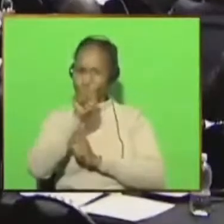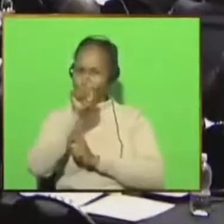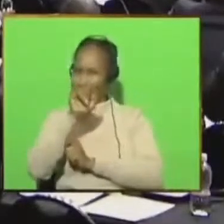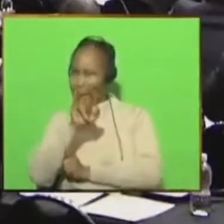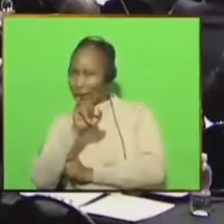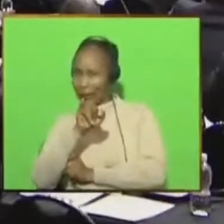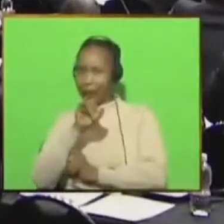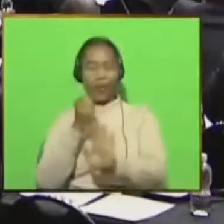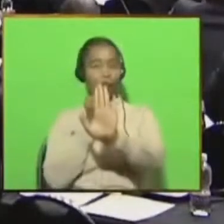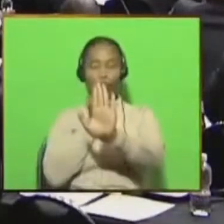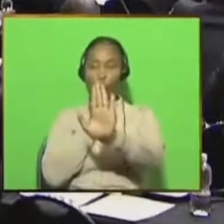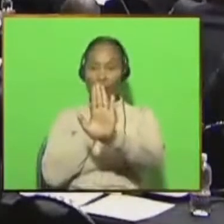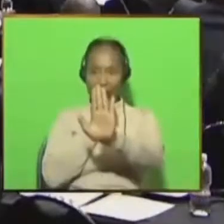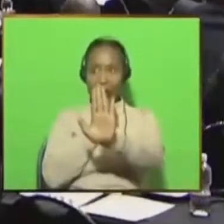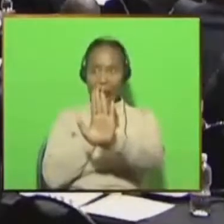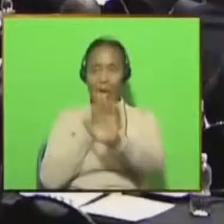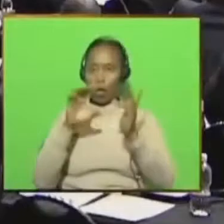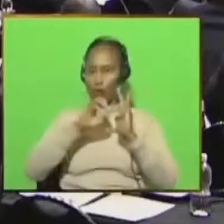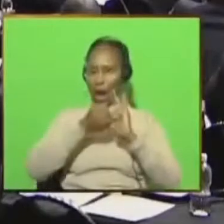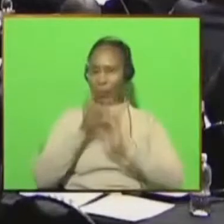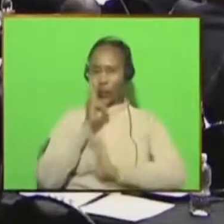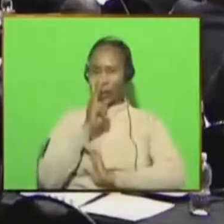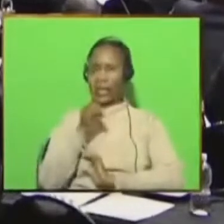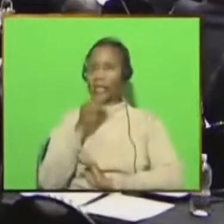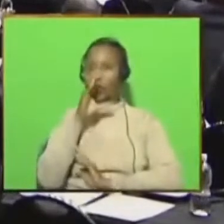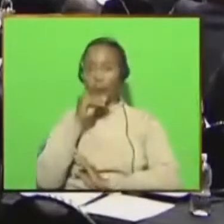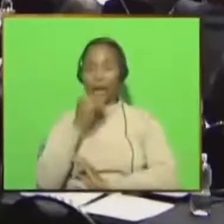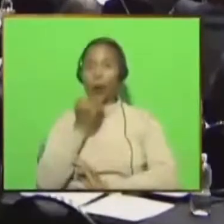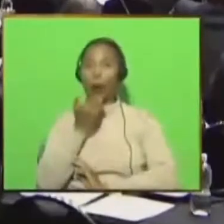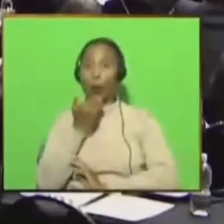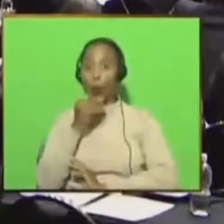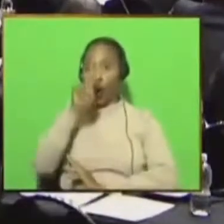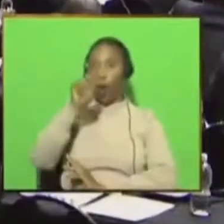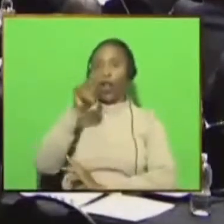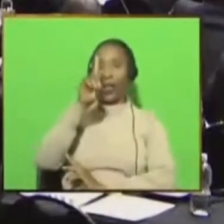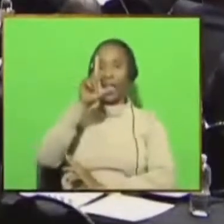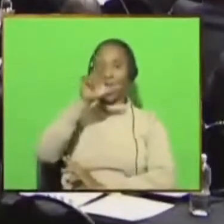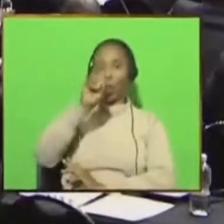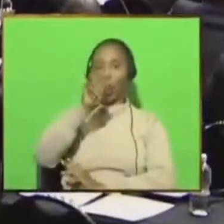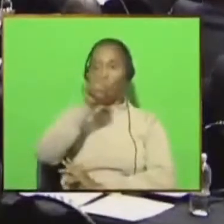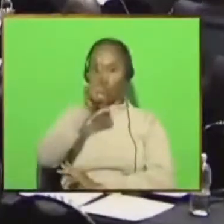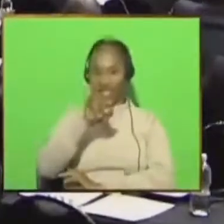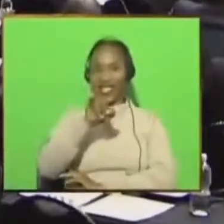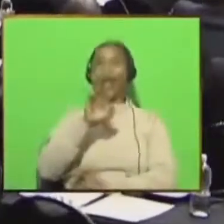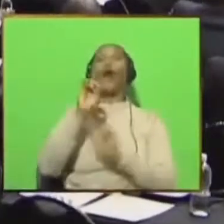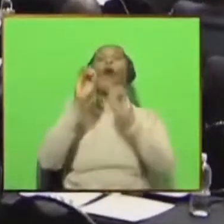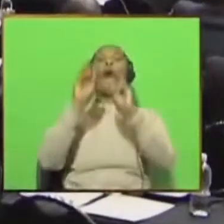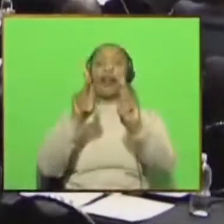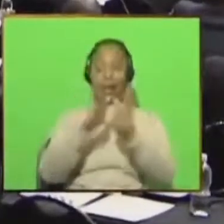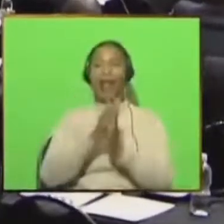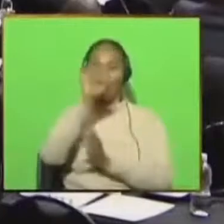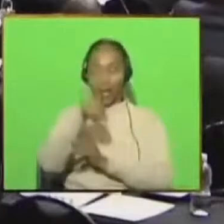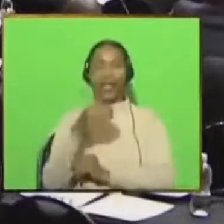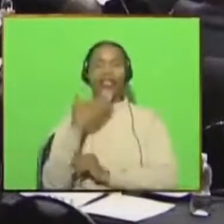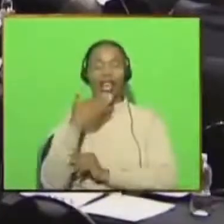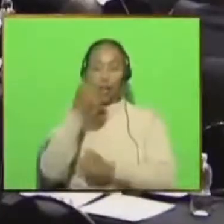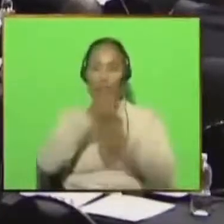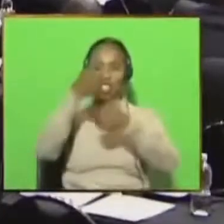I'm sorry, I'm trying to see who is speaking. It's Ndlozi. Oh, yes, okay. Yes, thanks, Chief